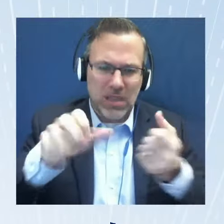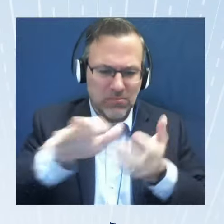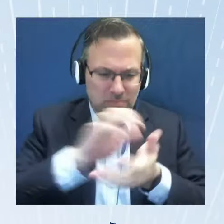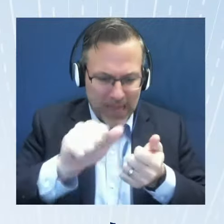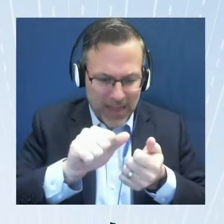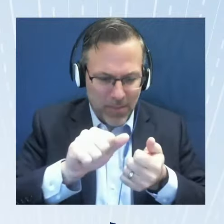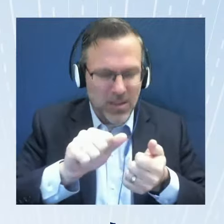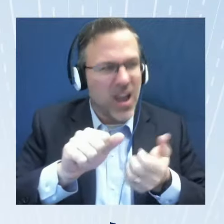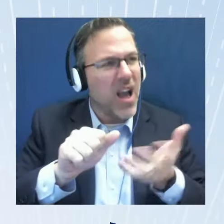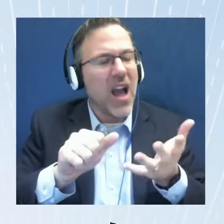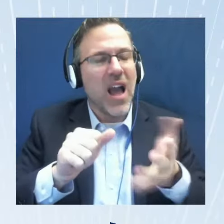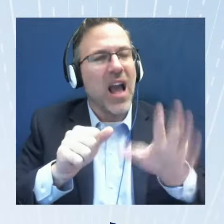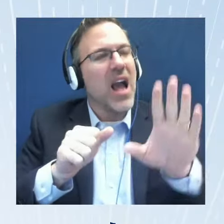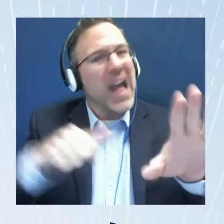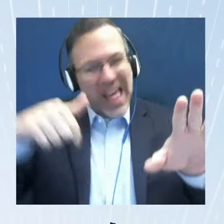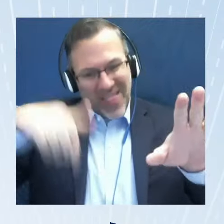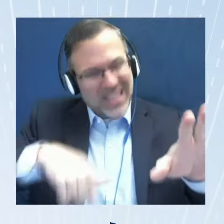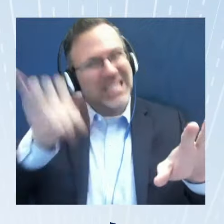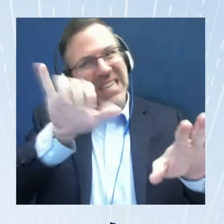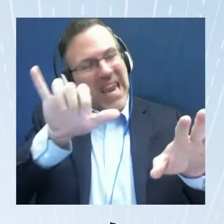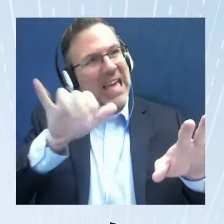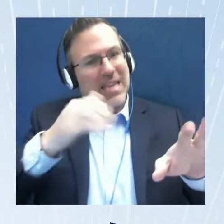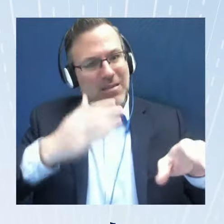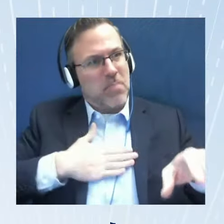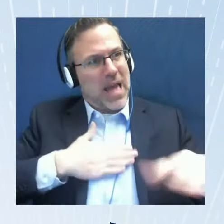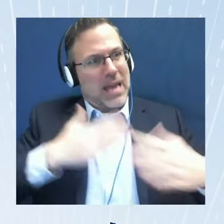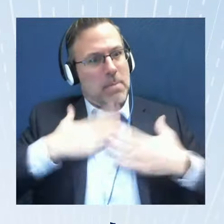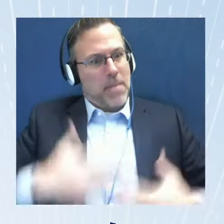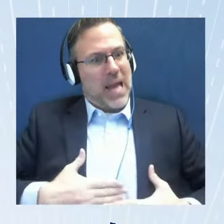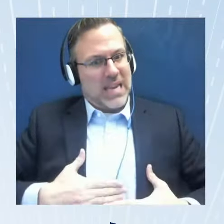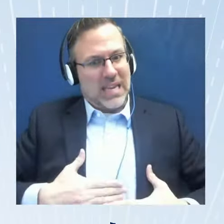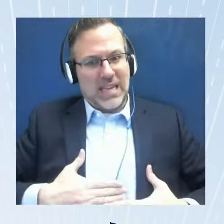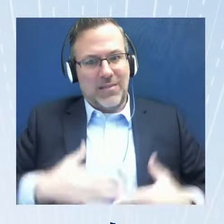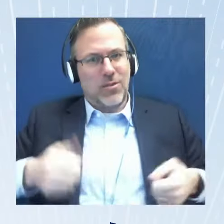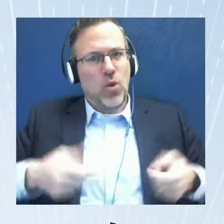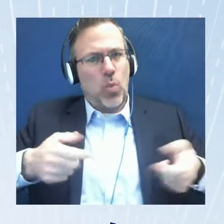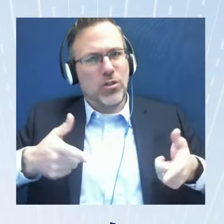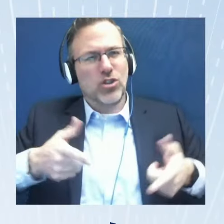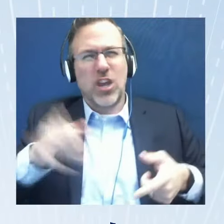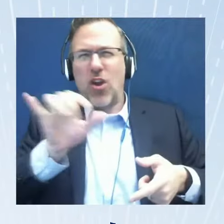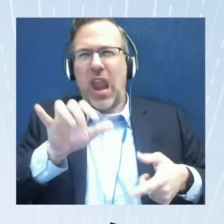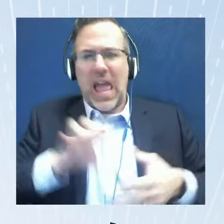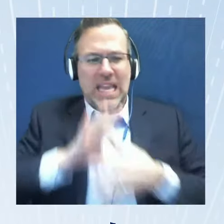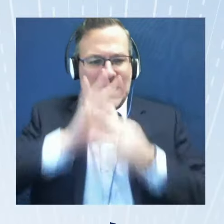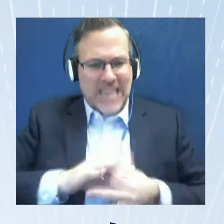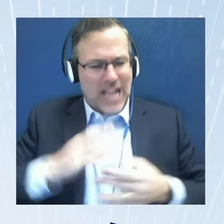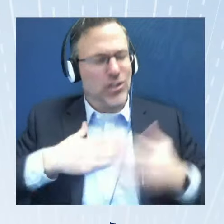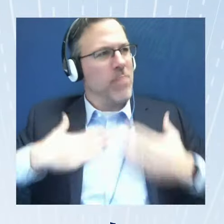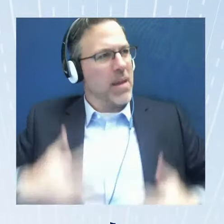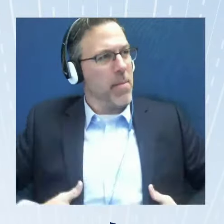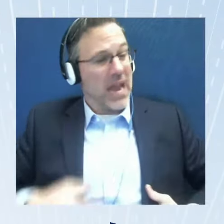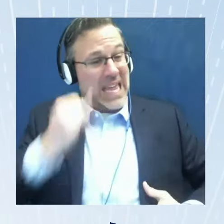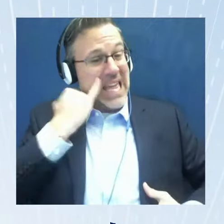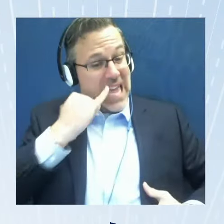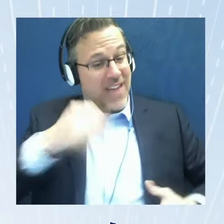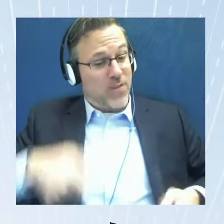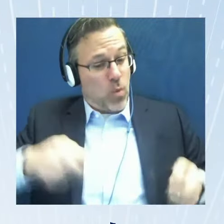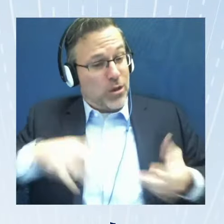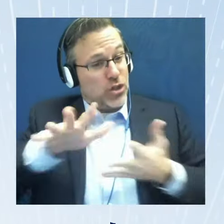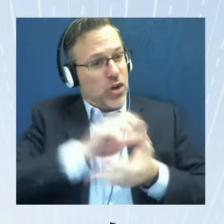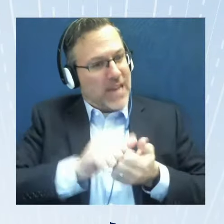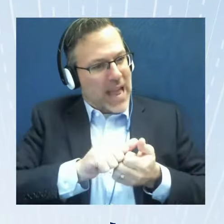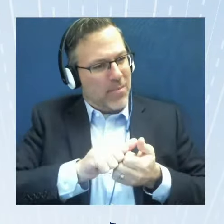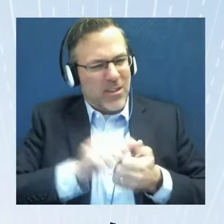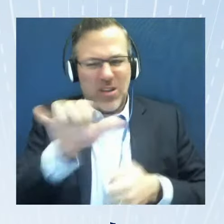body. If this is broken, you've broken my legs. And to really change that mental thought among people so that the regulatory framework